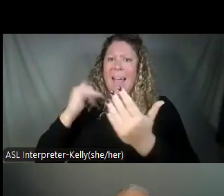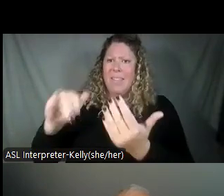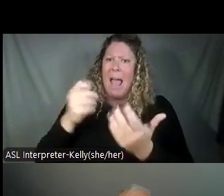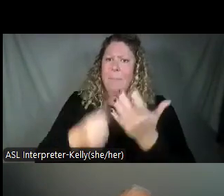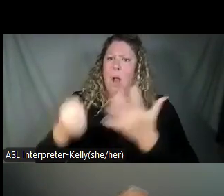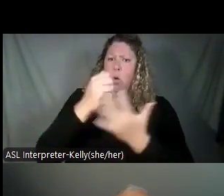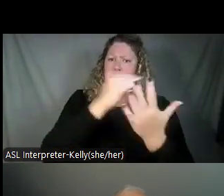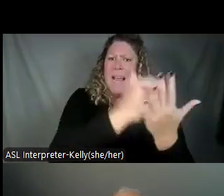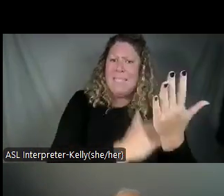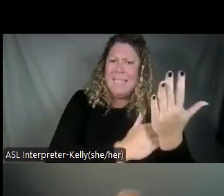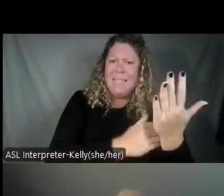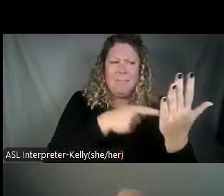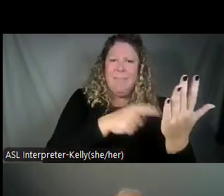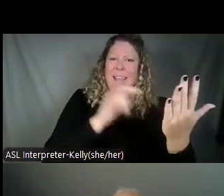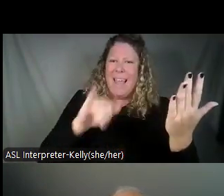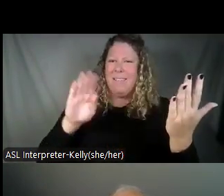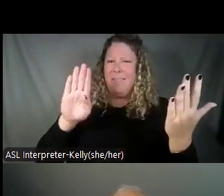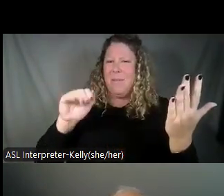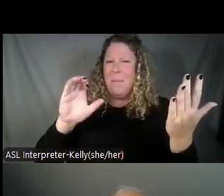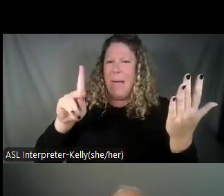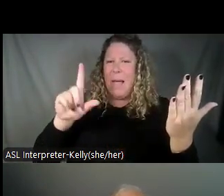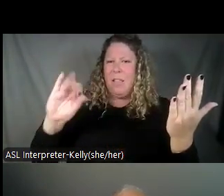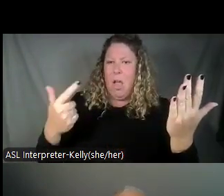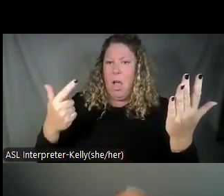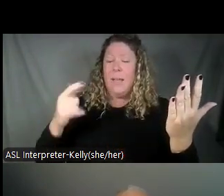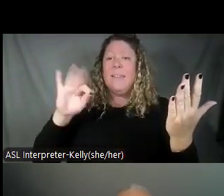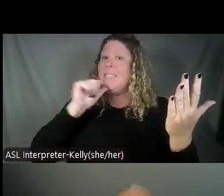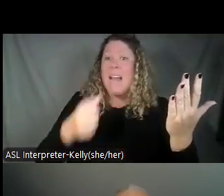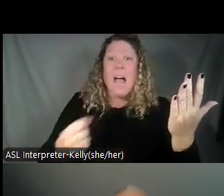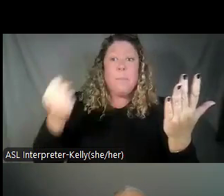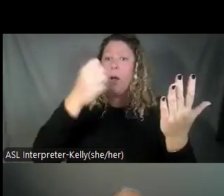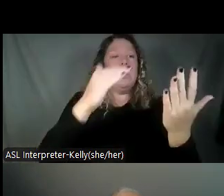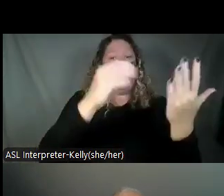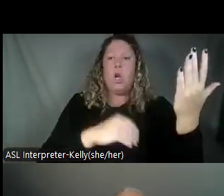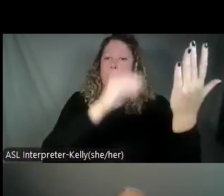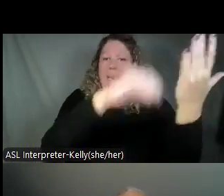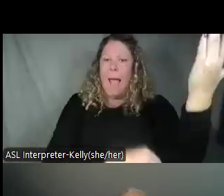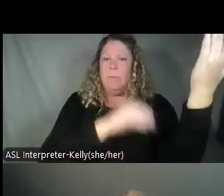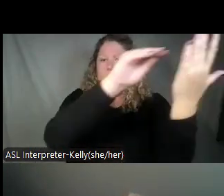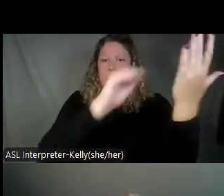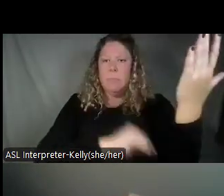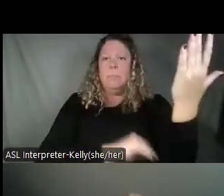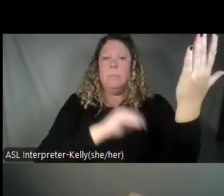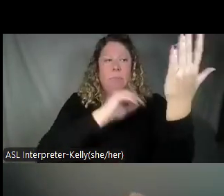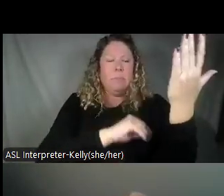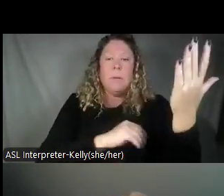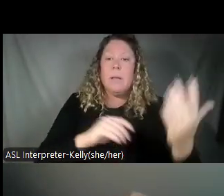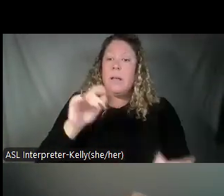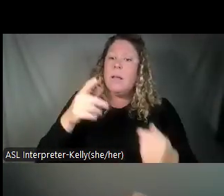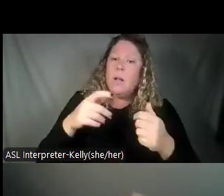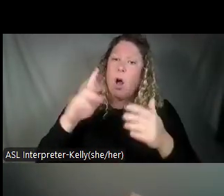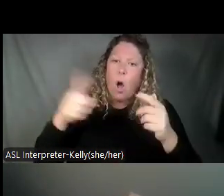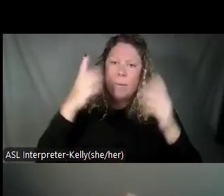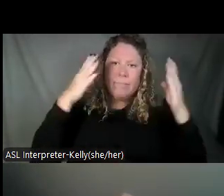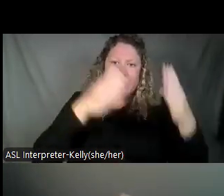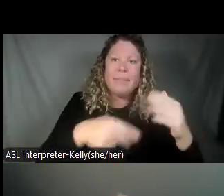prioritized list. Anything that's not a priority goes to the bottom of the list. Work on those things that are high priority. Manage your time and